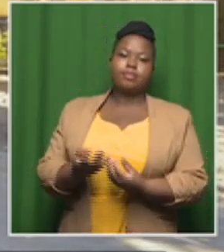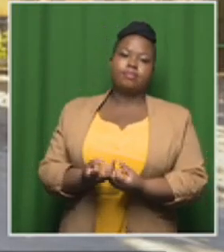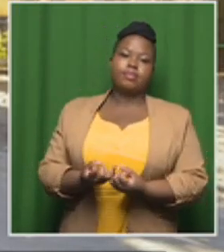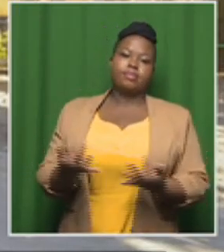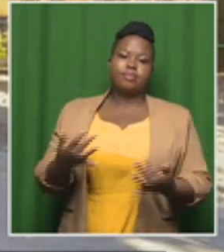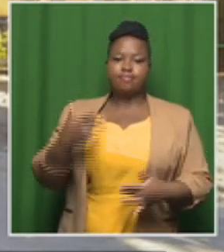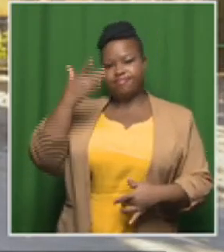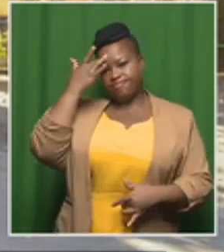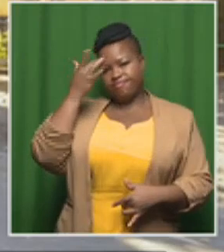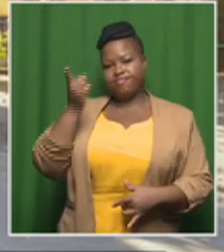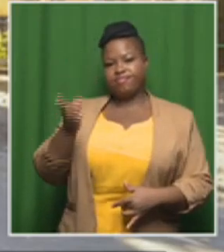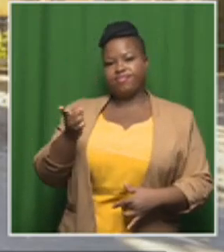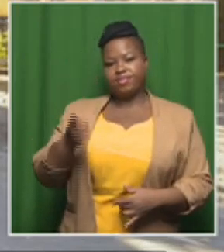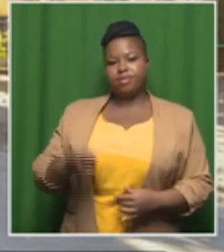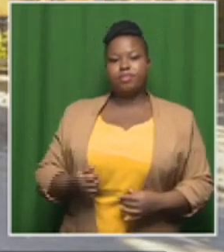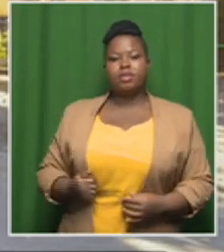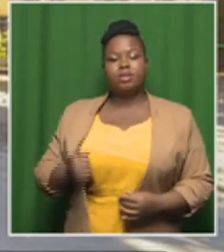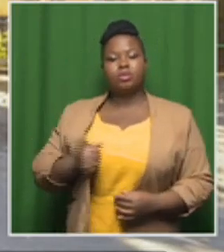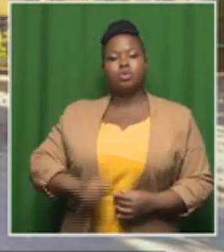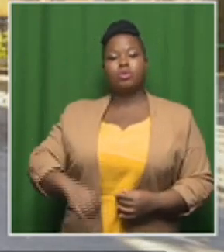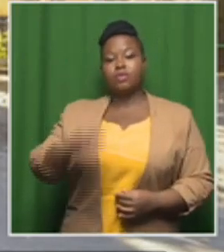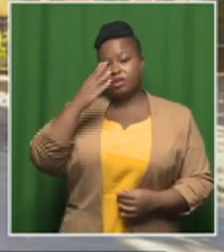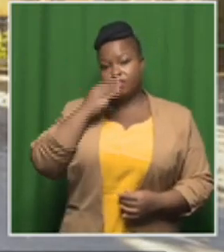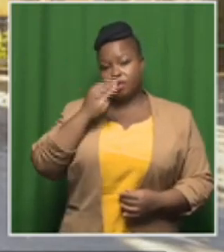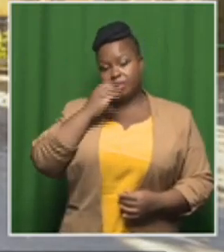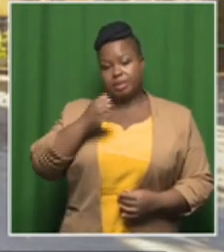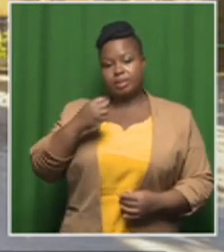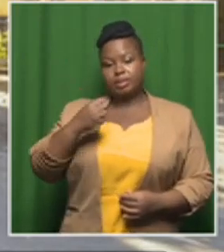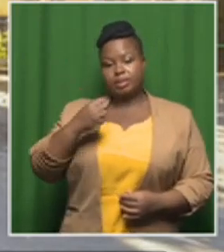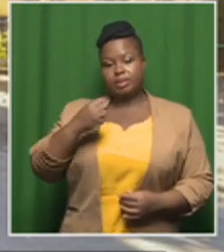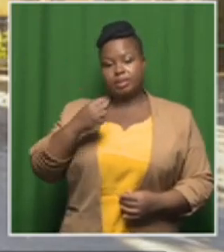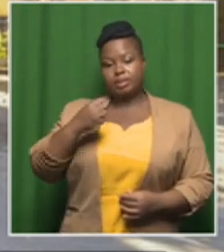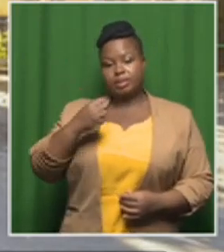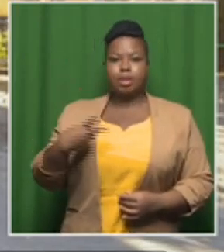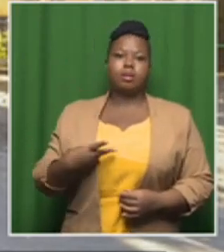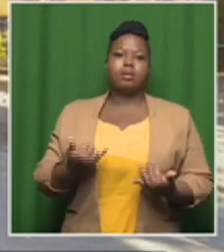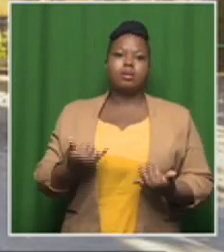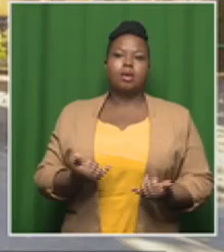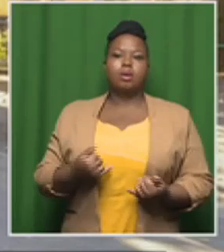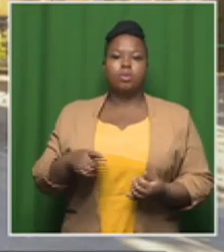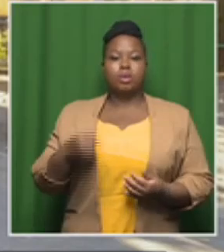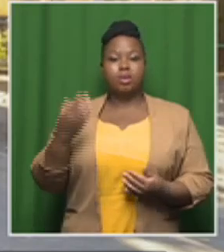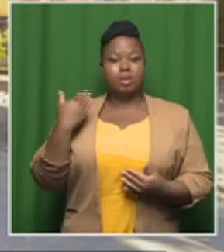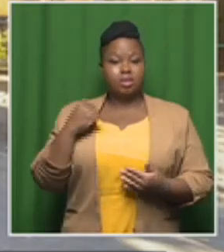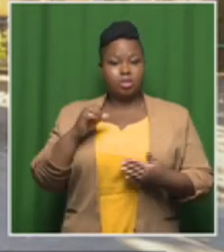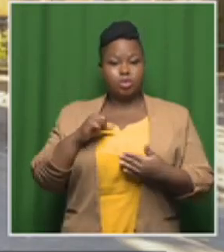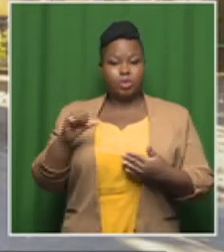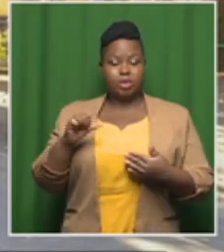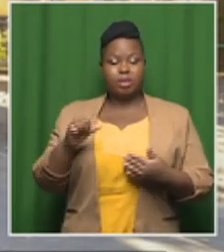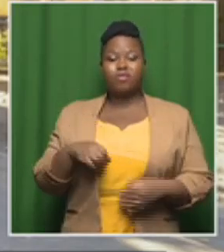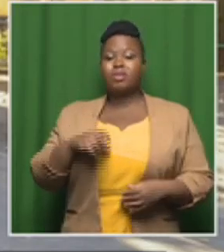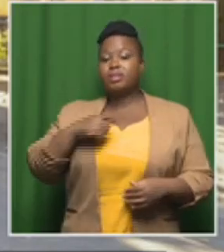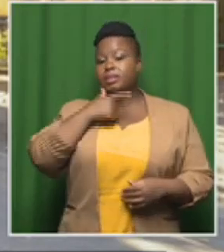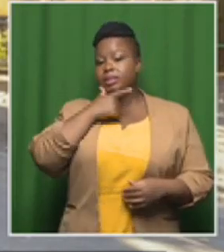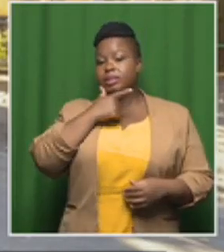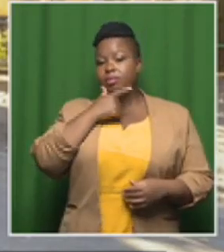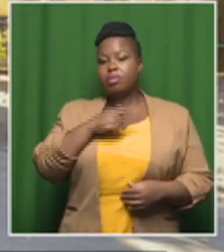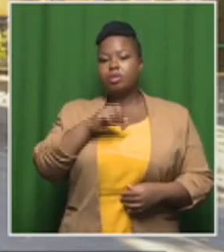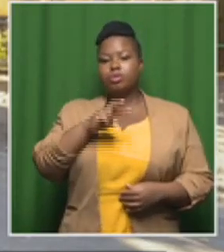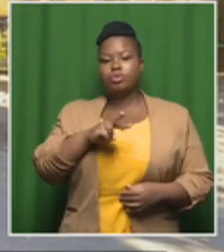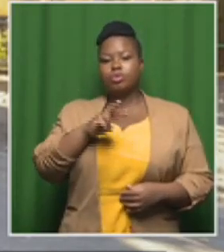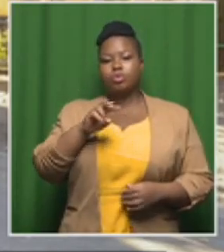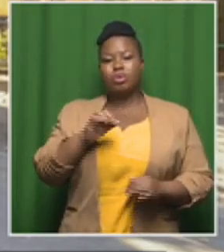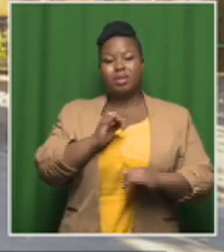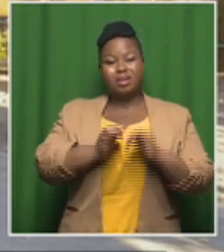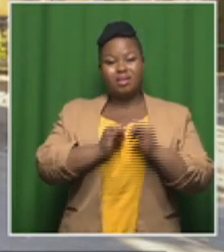here. The cases of influenza doubled in the week leading up to December 22 to reach about